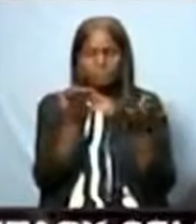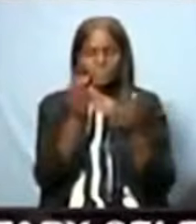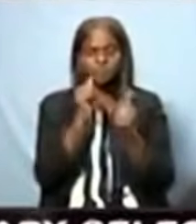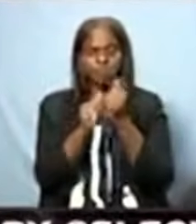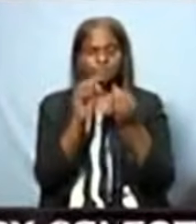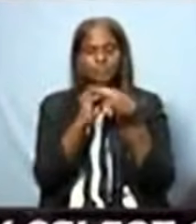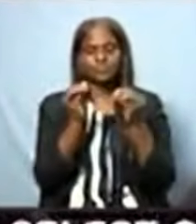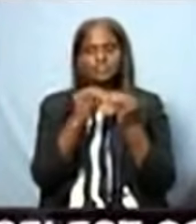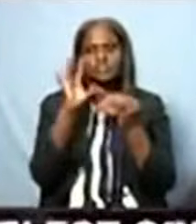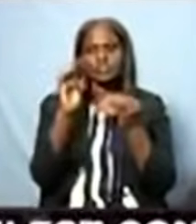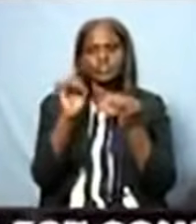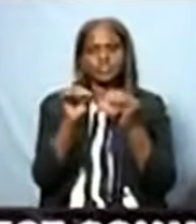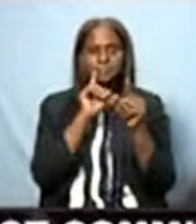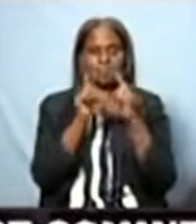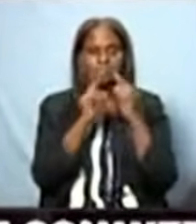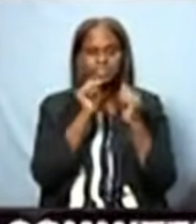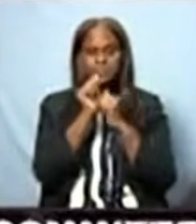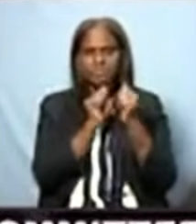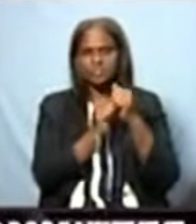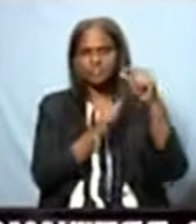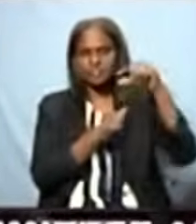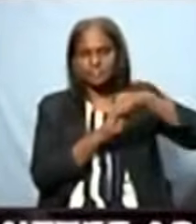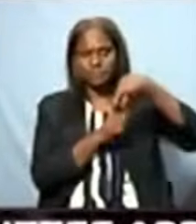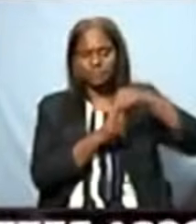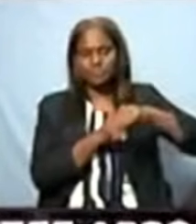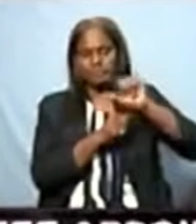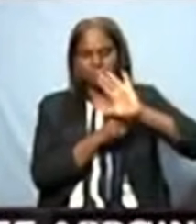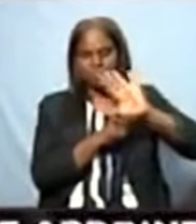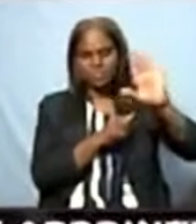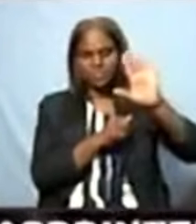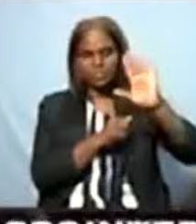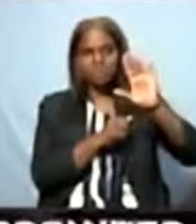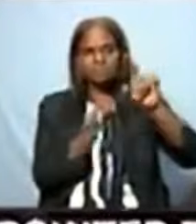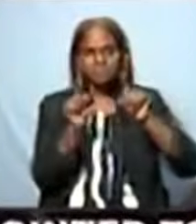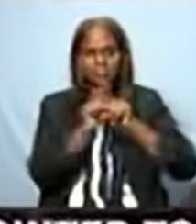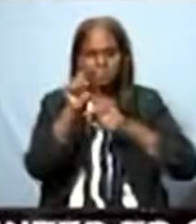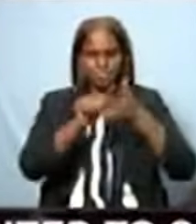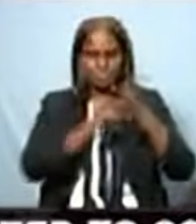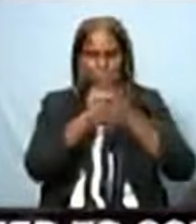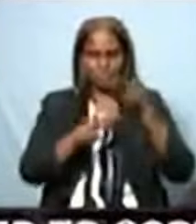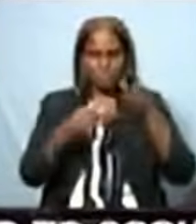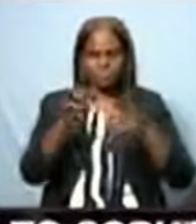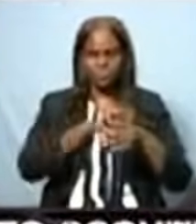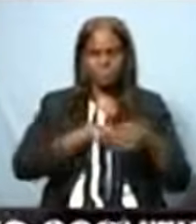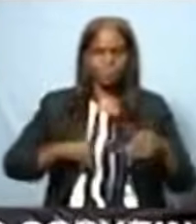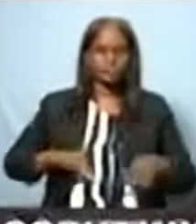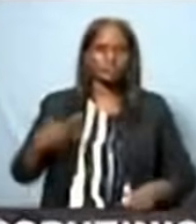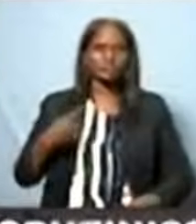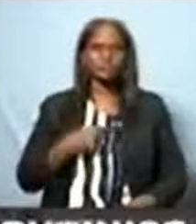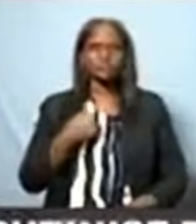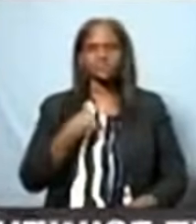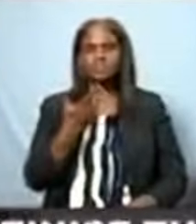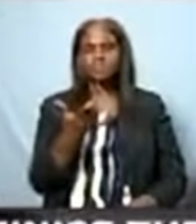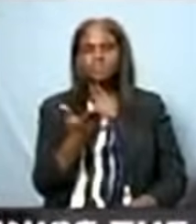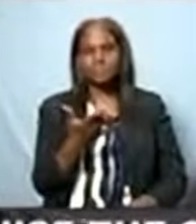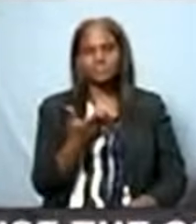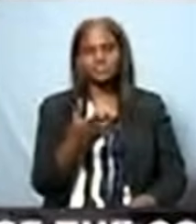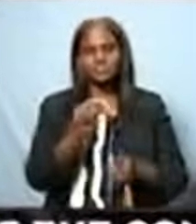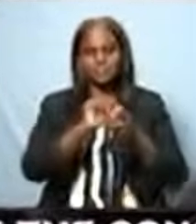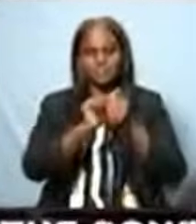Article 70 talks about qualifications and disqualifications of a member of Parliament.